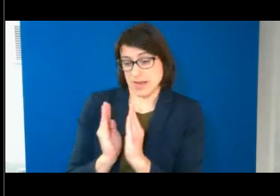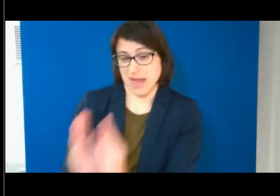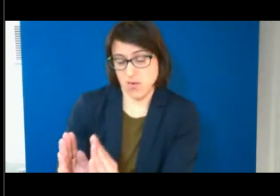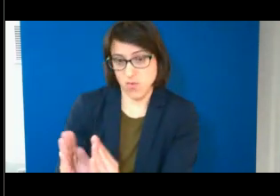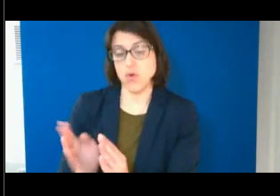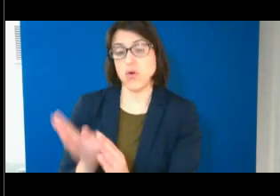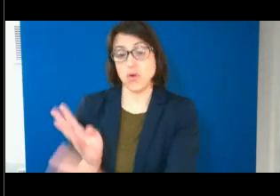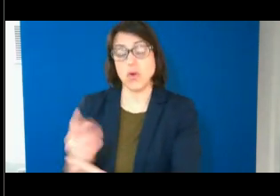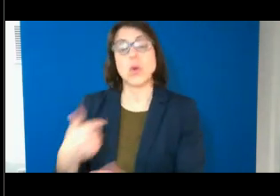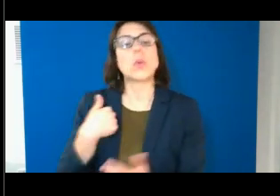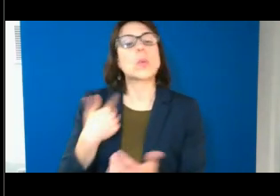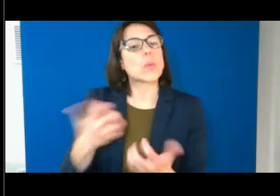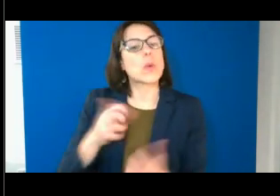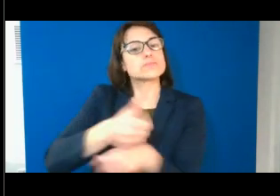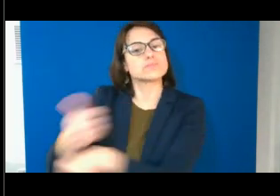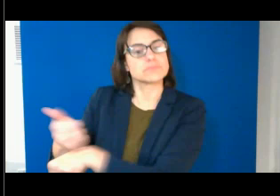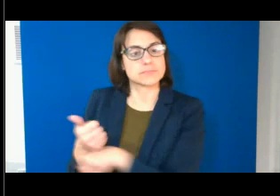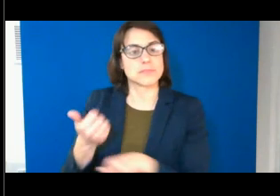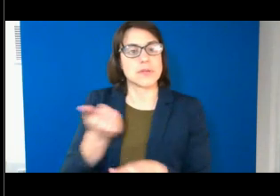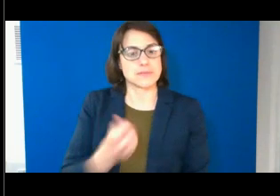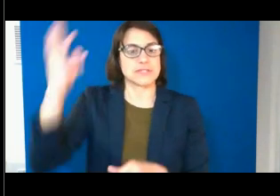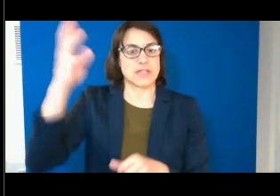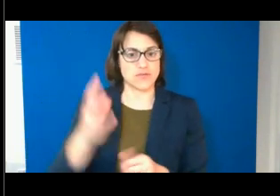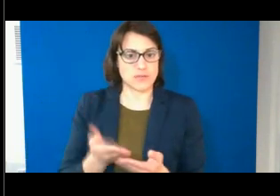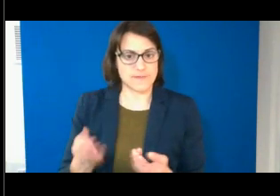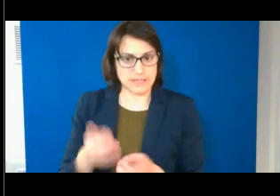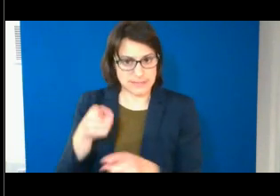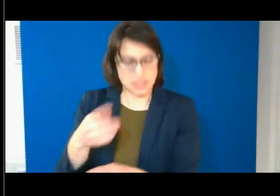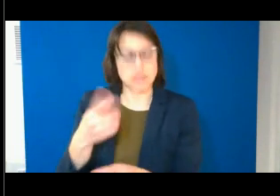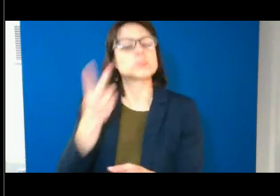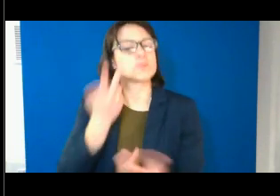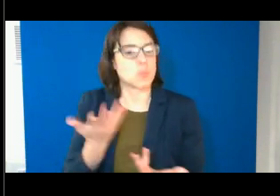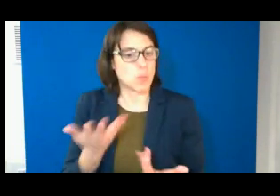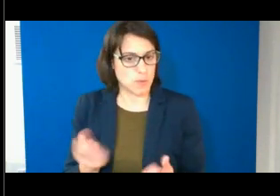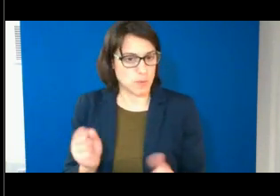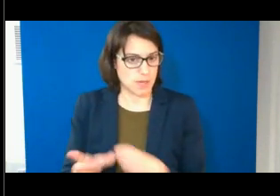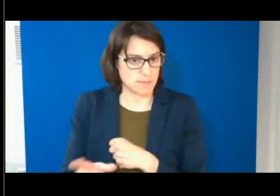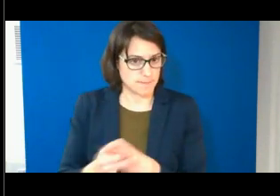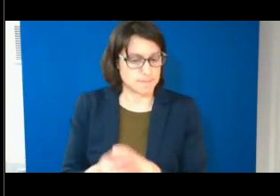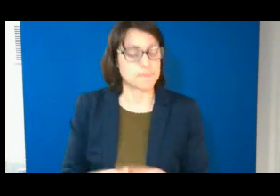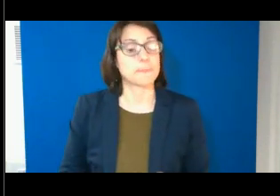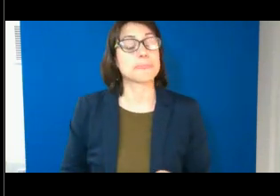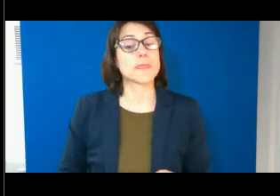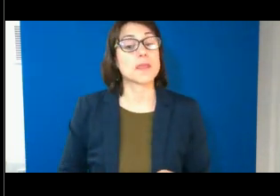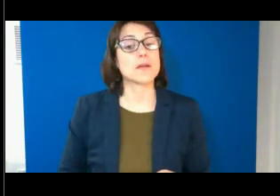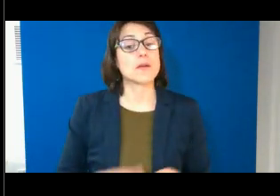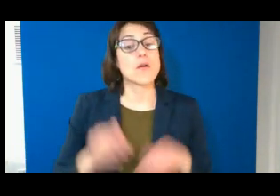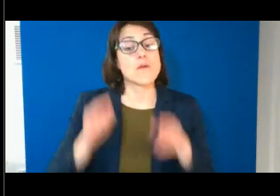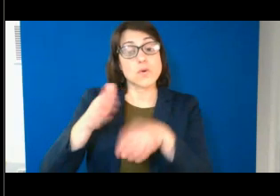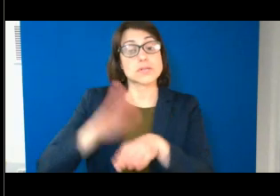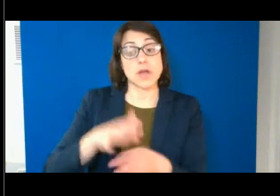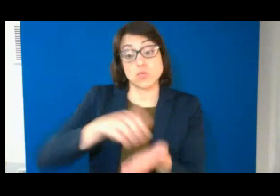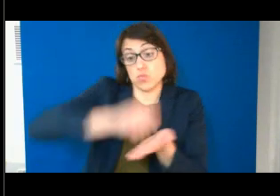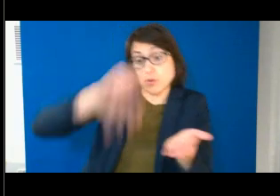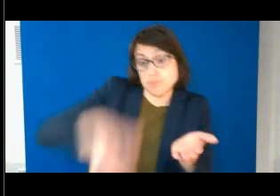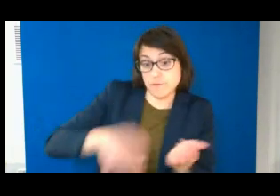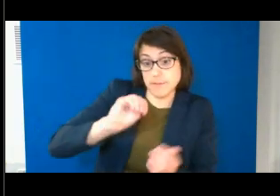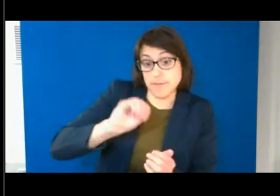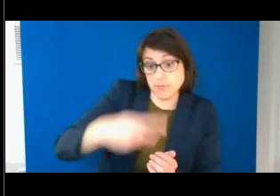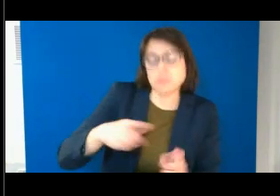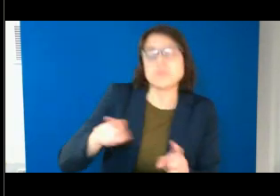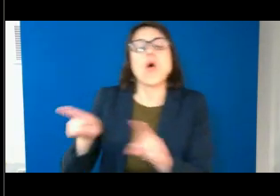in this channel to see what we can intercept. Next slide, please. We also wanted to sort of not just focus on removing microplastic, but also raising awareness of the